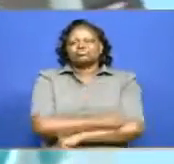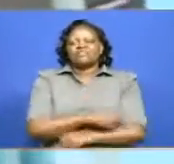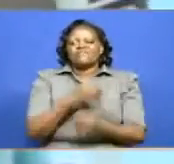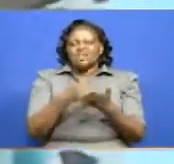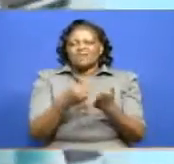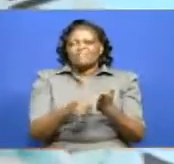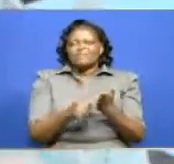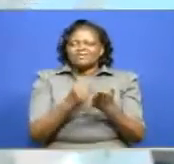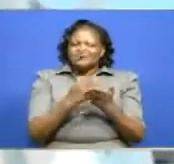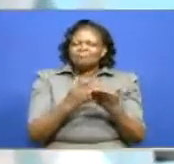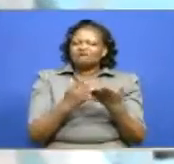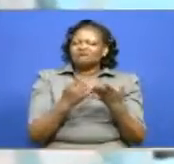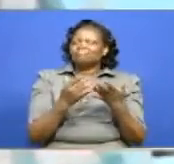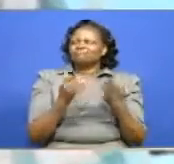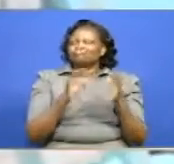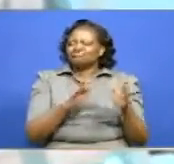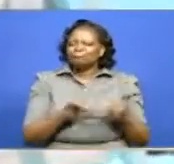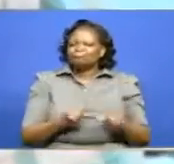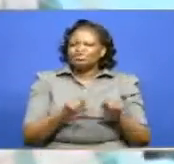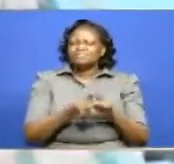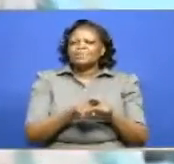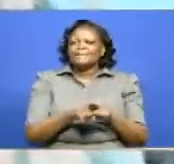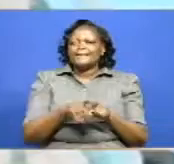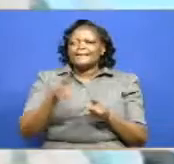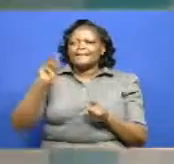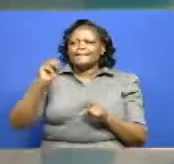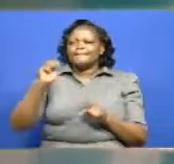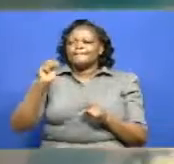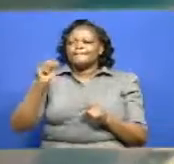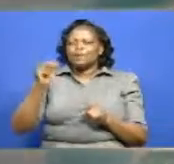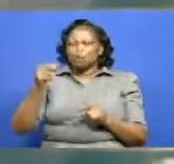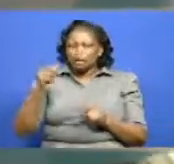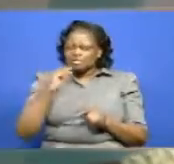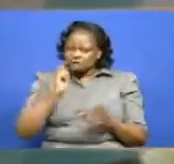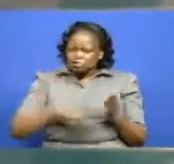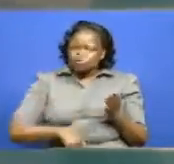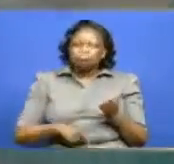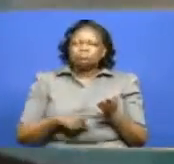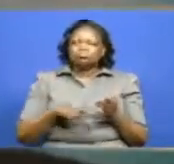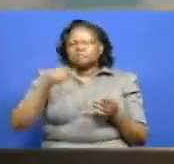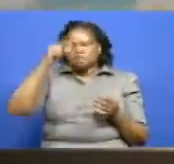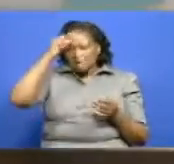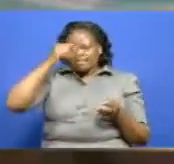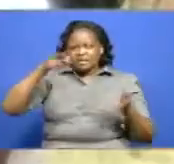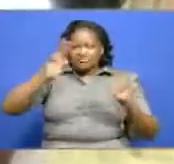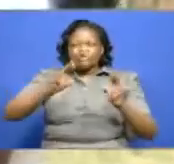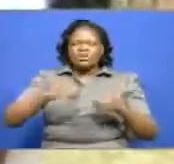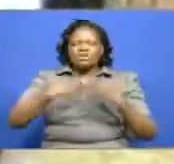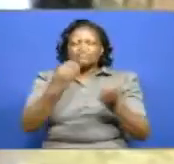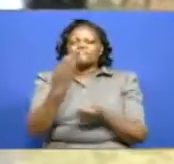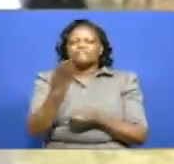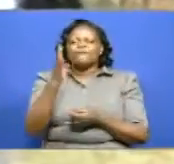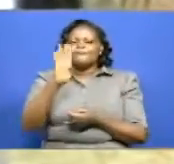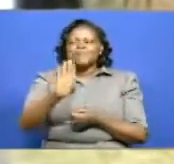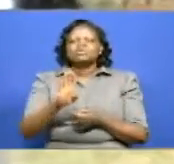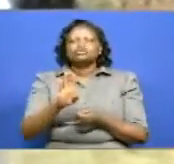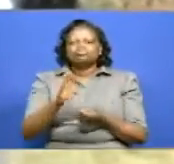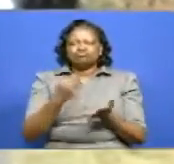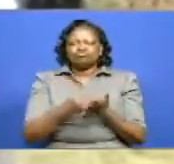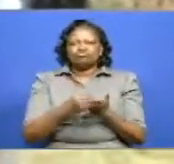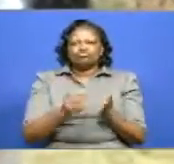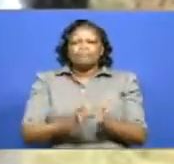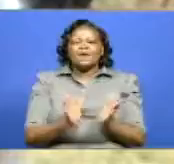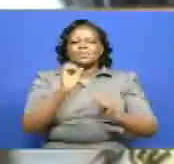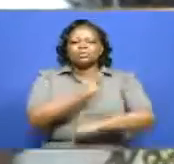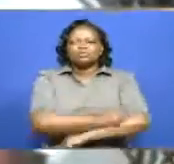some still struggling to stay afloat. Magoha has, however, affirmed that the government has already released 4 billion shillings to public schools